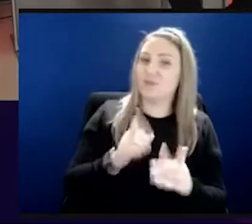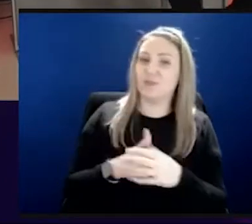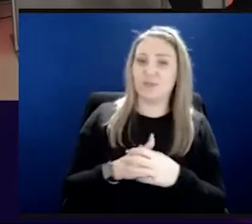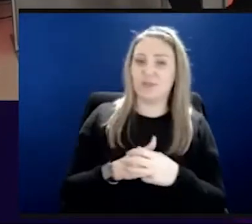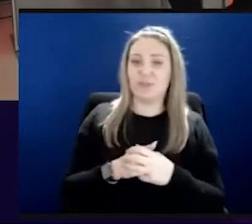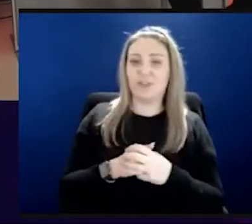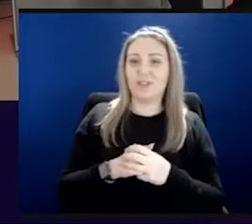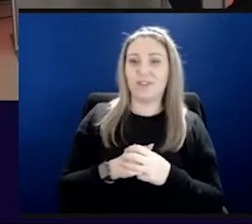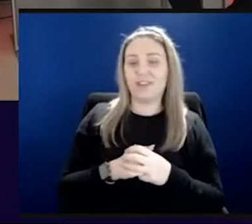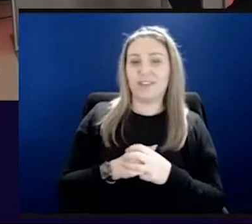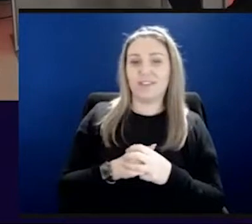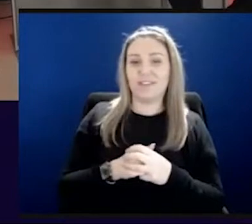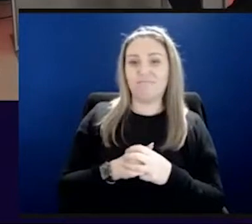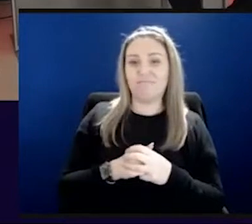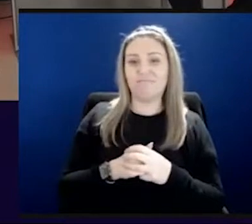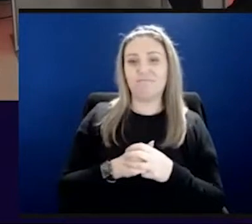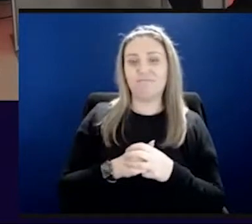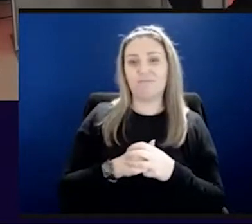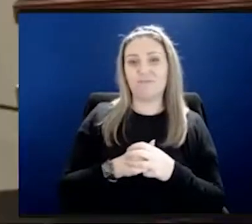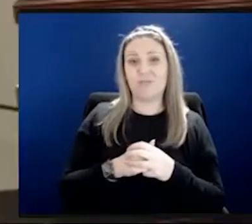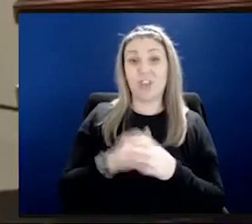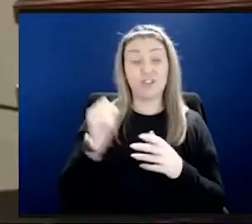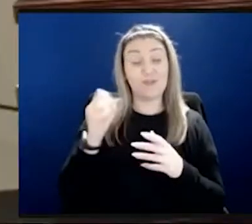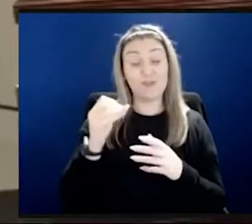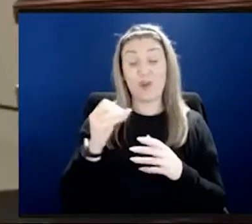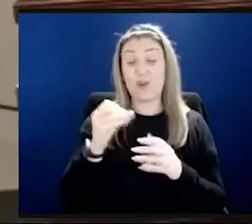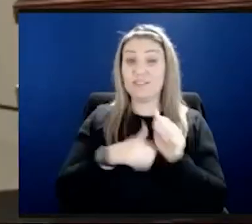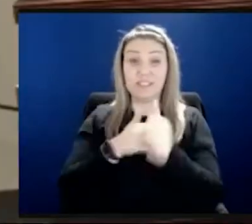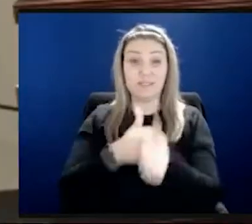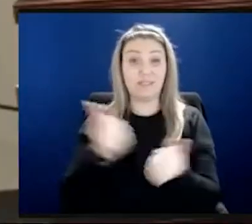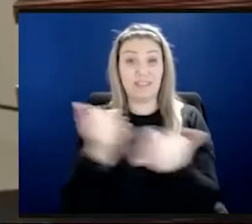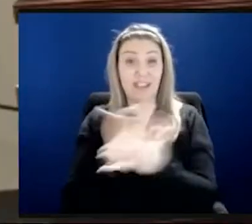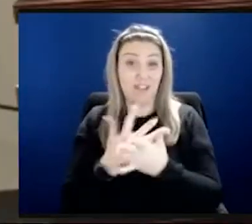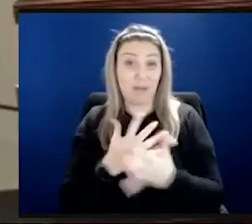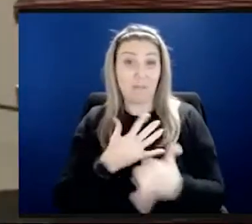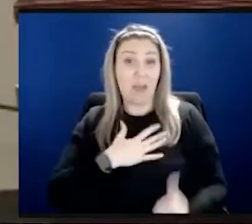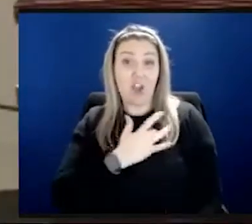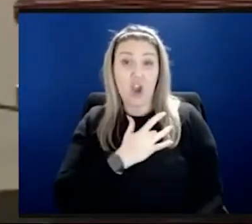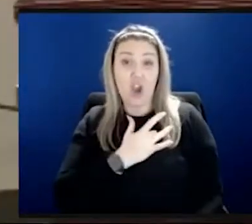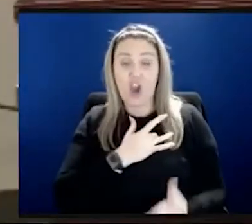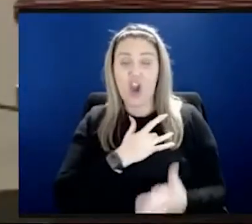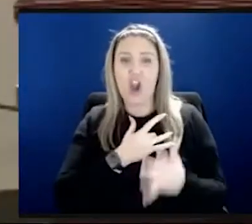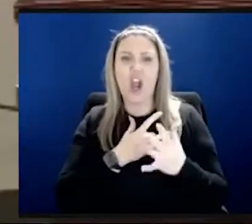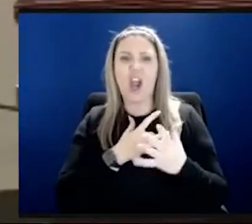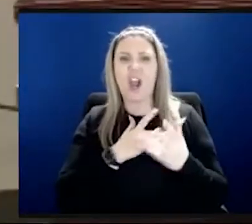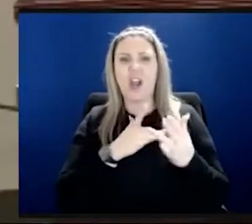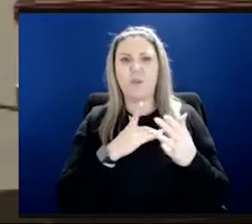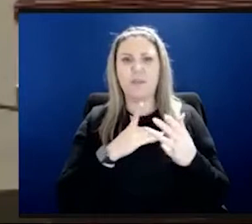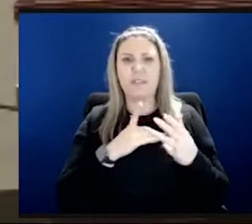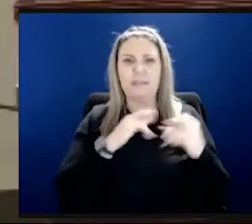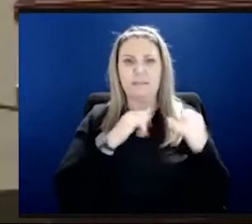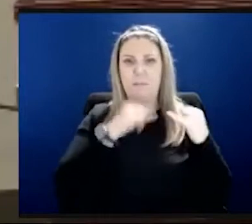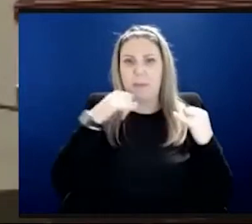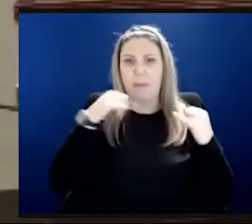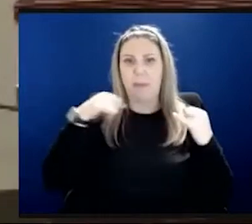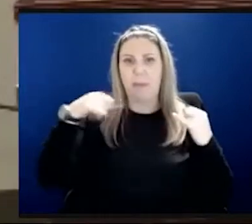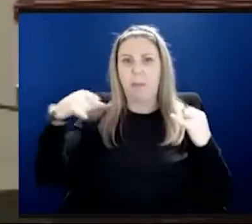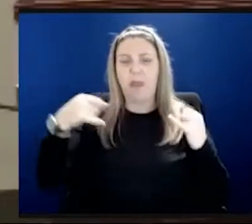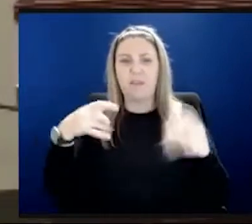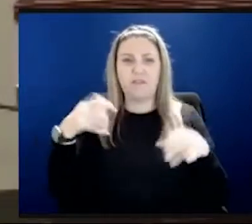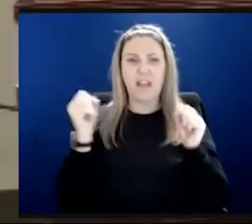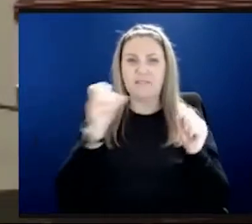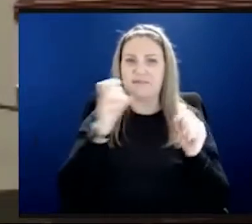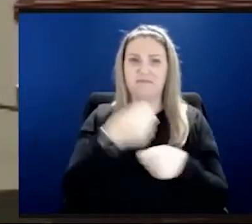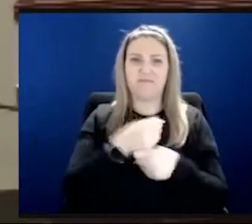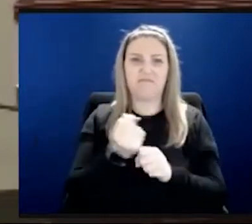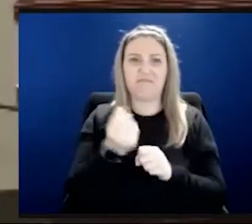just, so the watch, it was keeping track of everything, my heartbeat and all that. It was spiking up. I'm like, this is weird. This doesn't make sense. It's like the first version